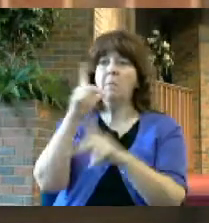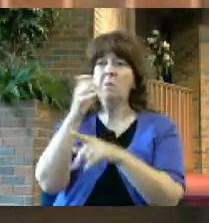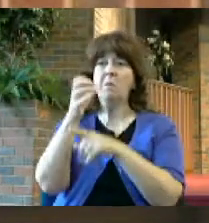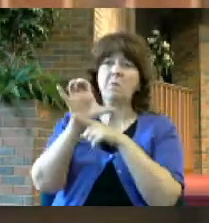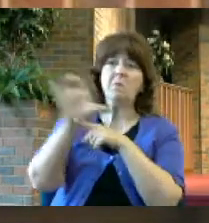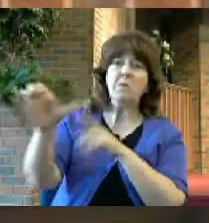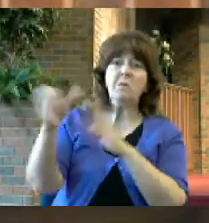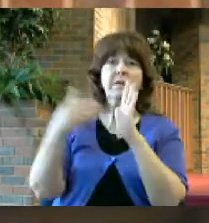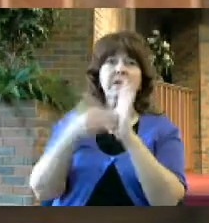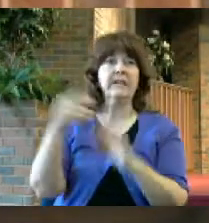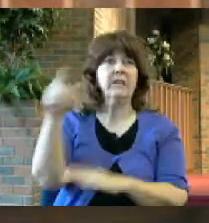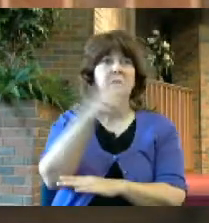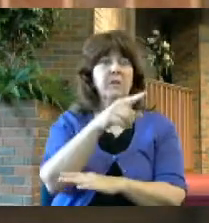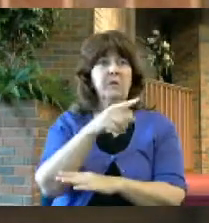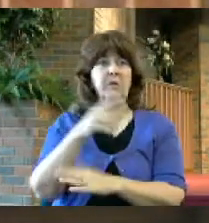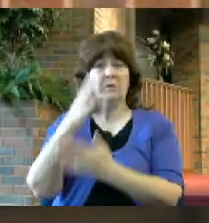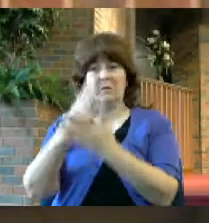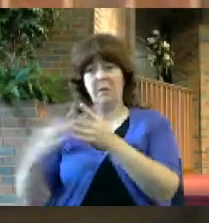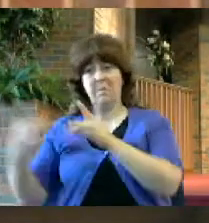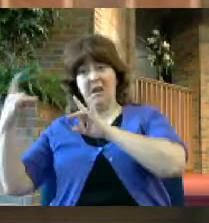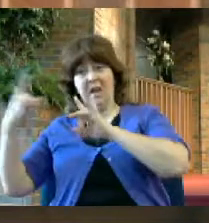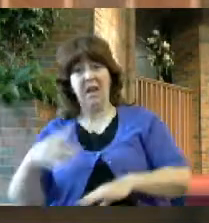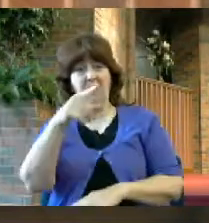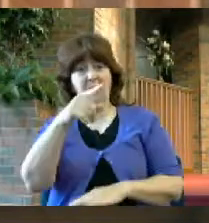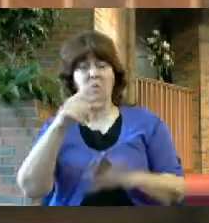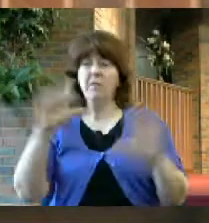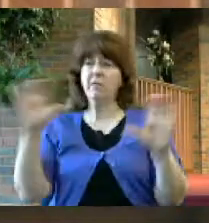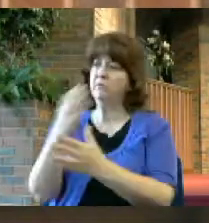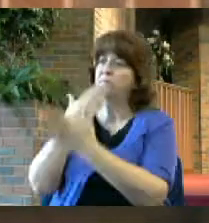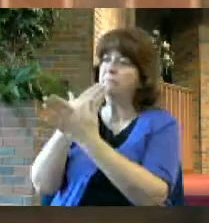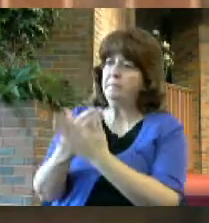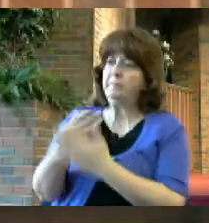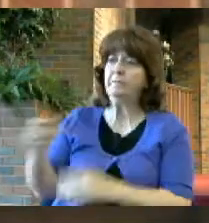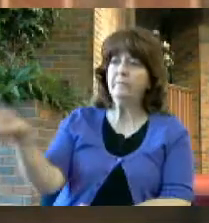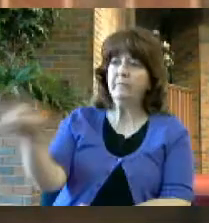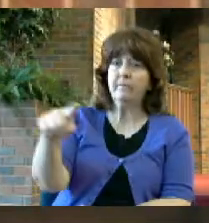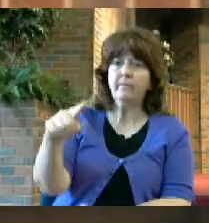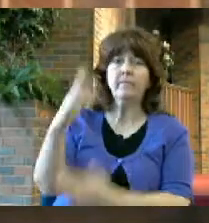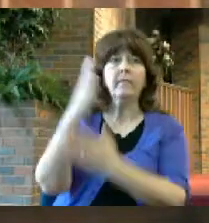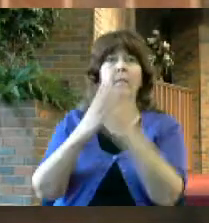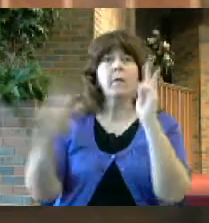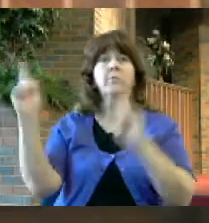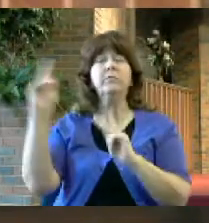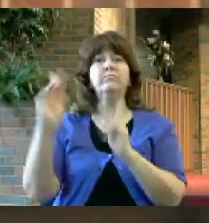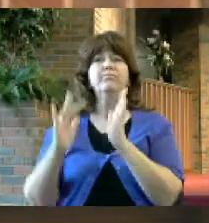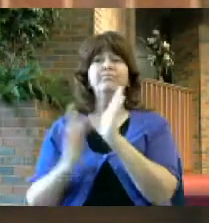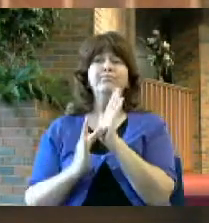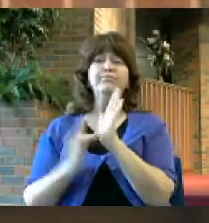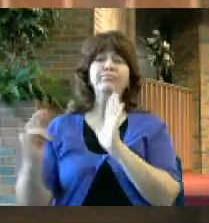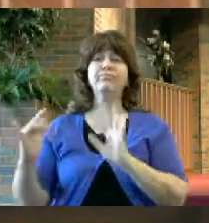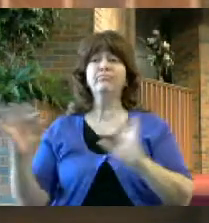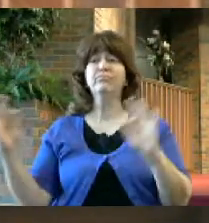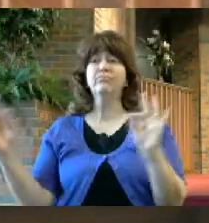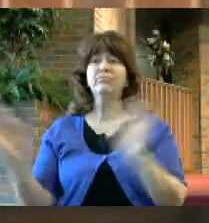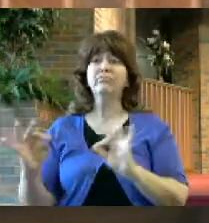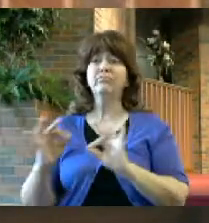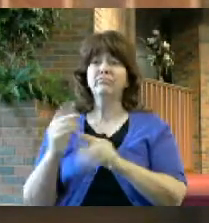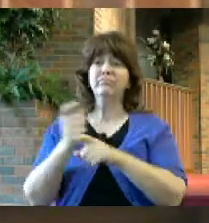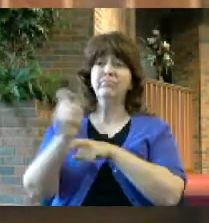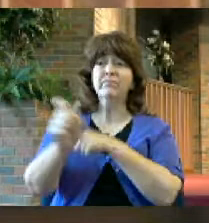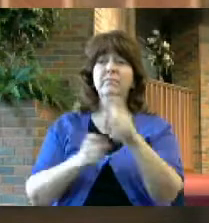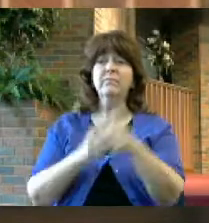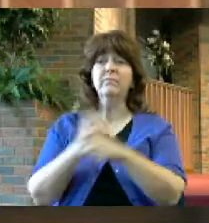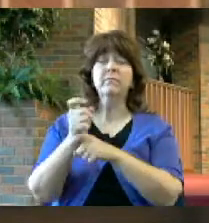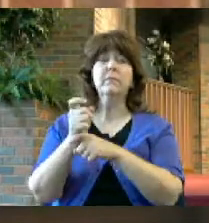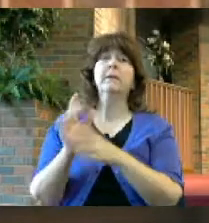you. And pray for those who spitefully use and persecute you.